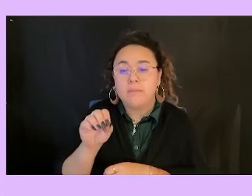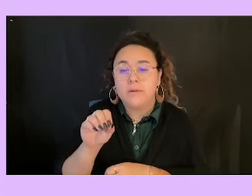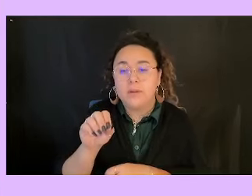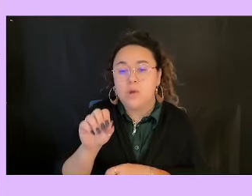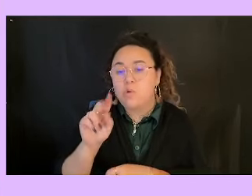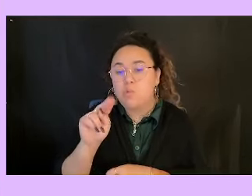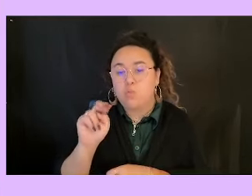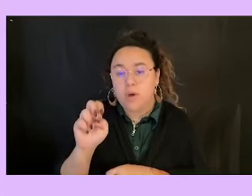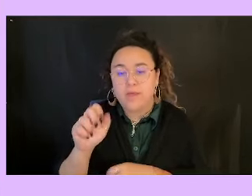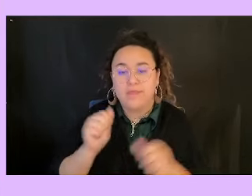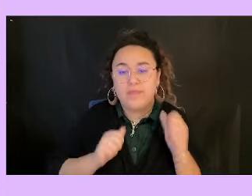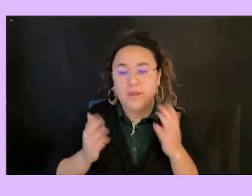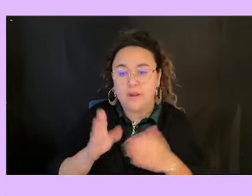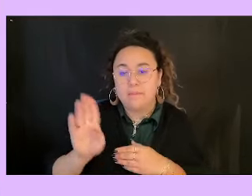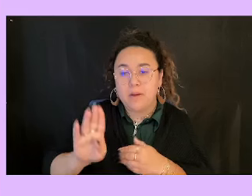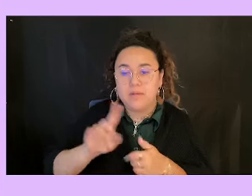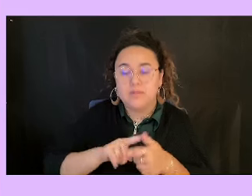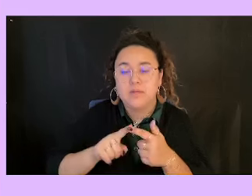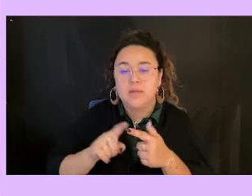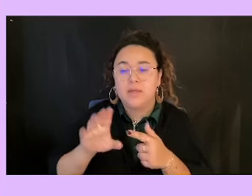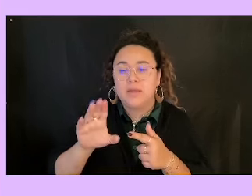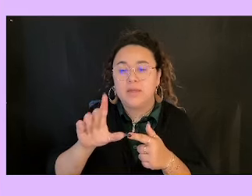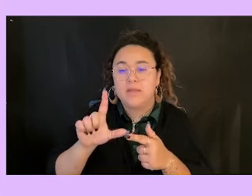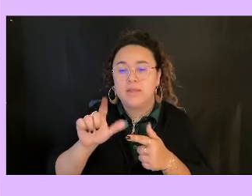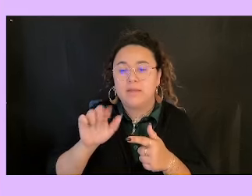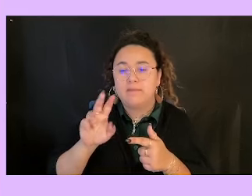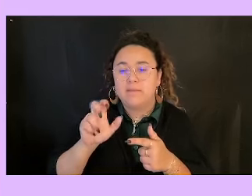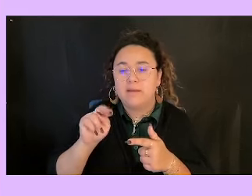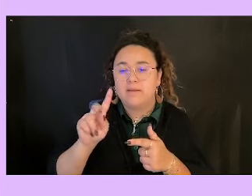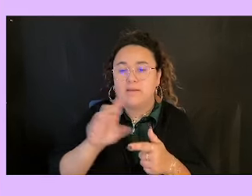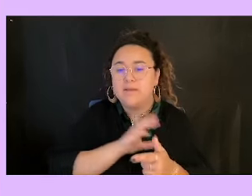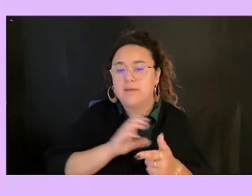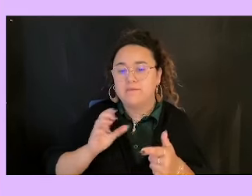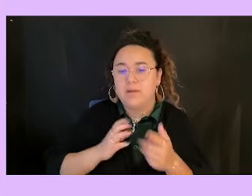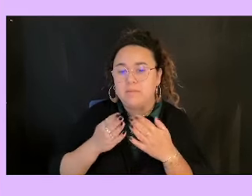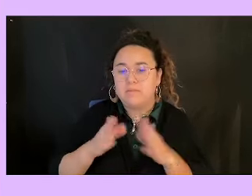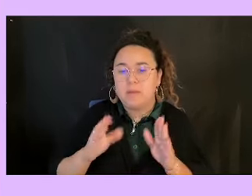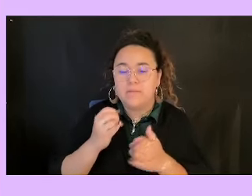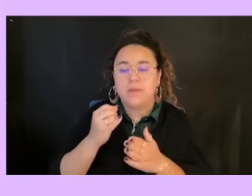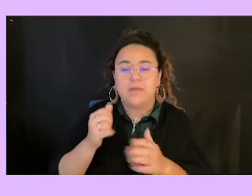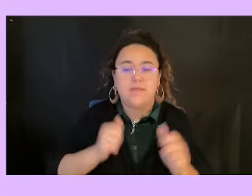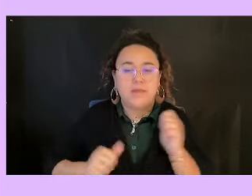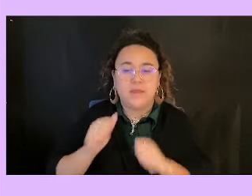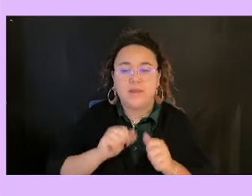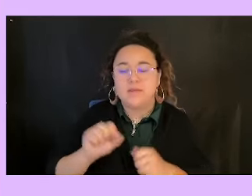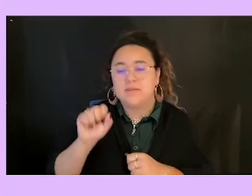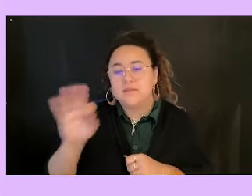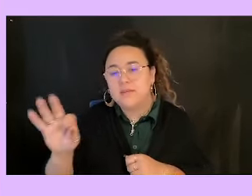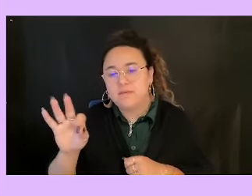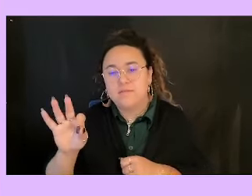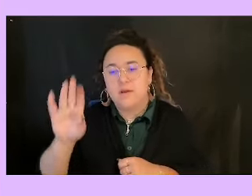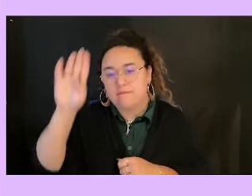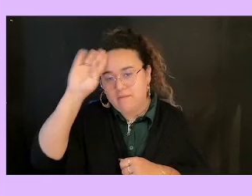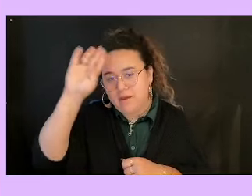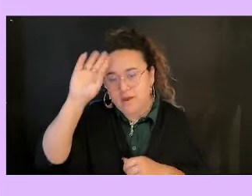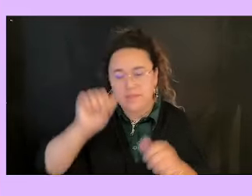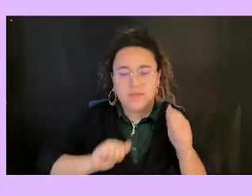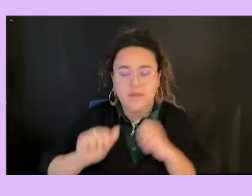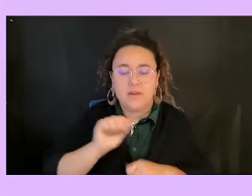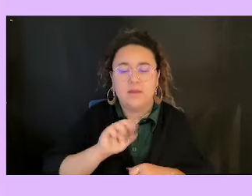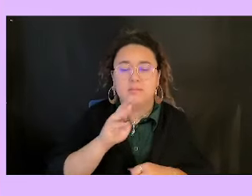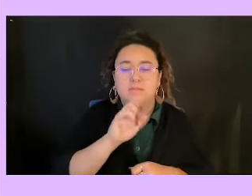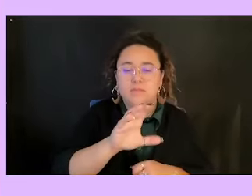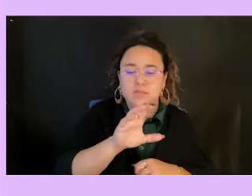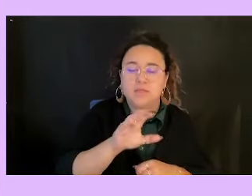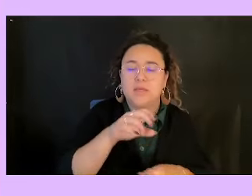Boston, Cleveland Public Theater, Crowded Fire Theater in San Francisco, Mosaic Theater Company in DC, and